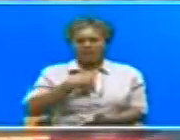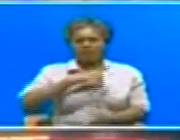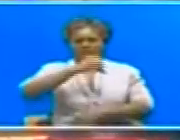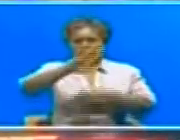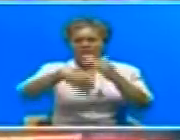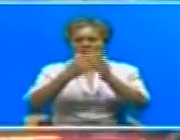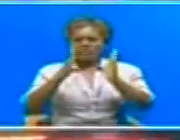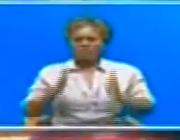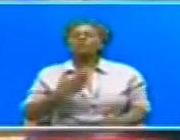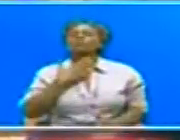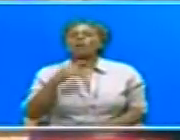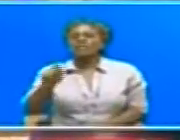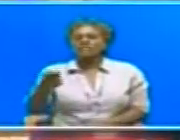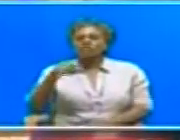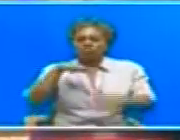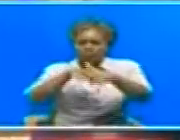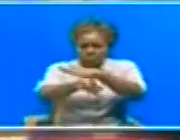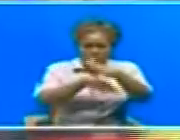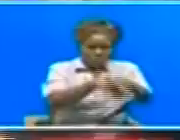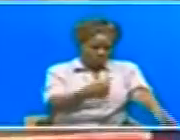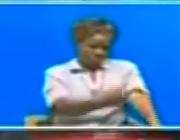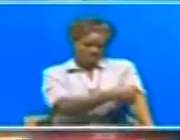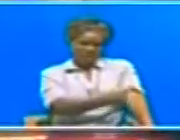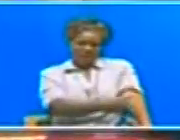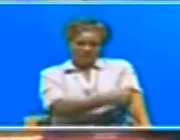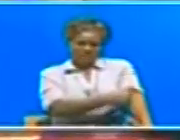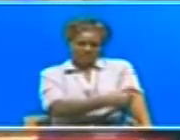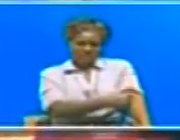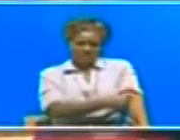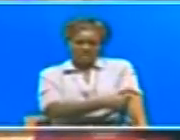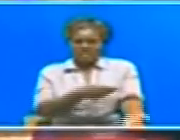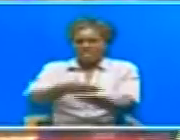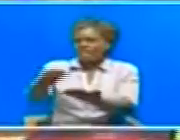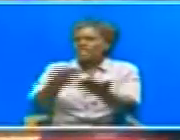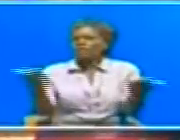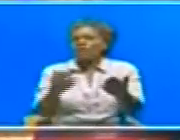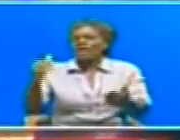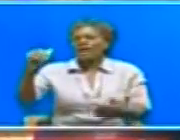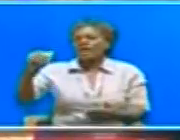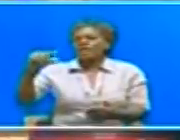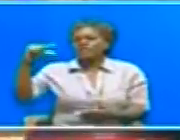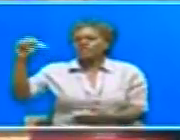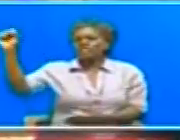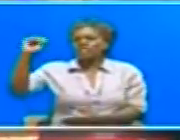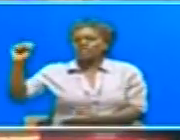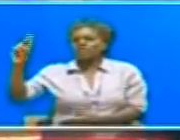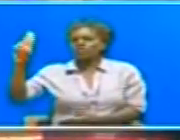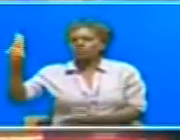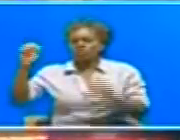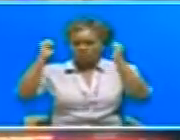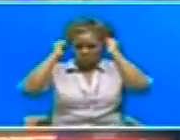Everybody wanted that key to access the drugs which were being stored at the GSU training school. When I look